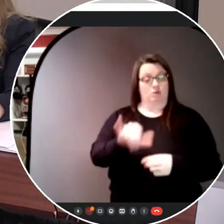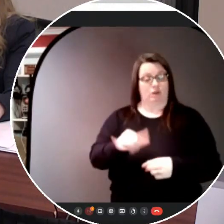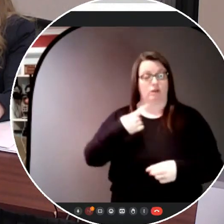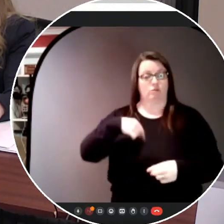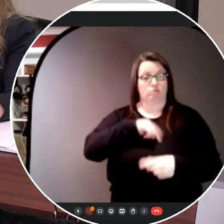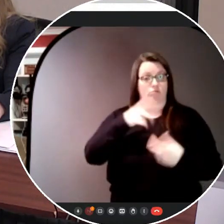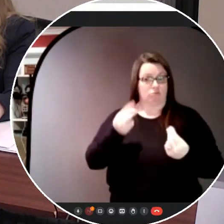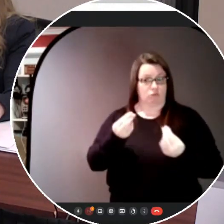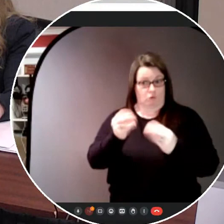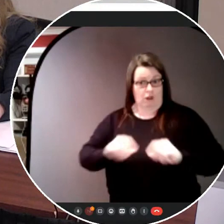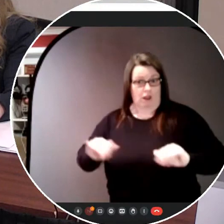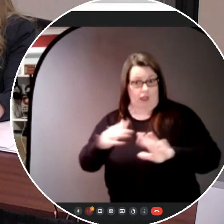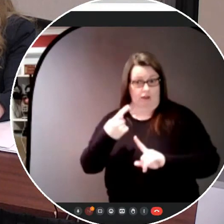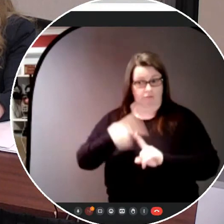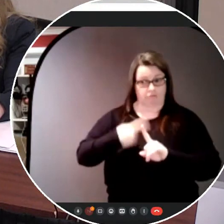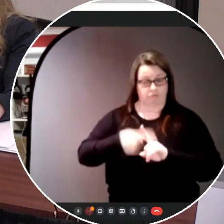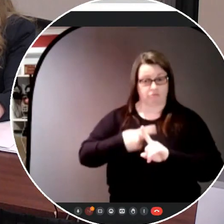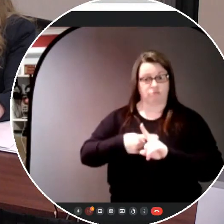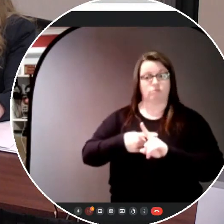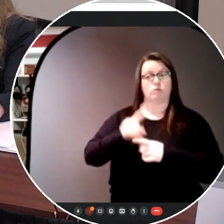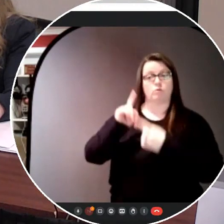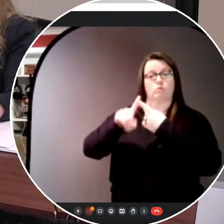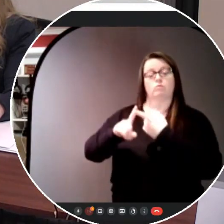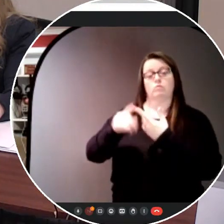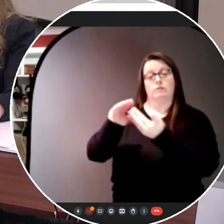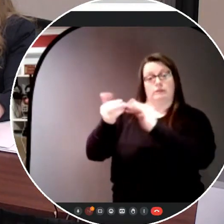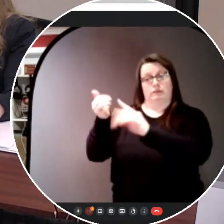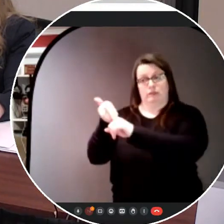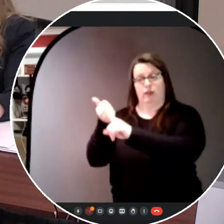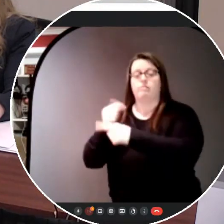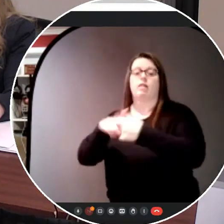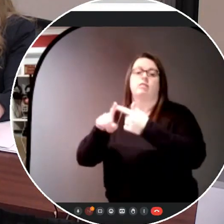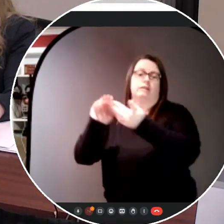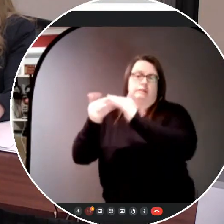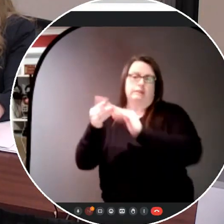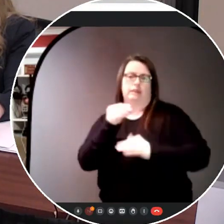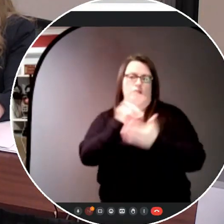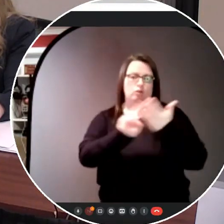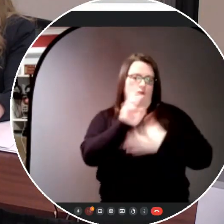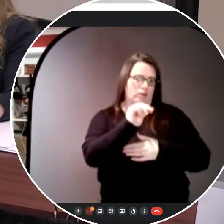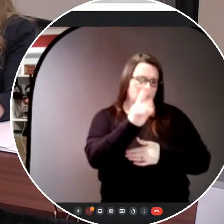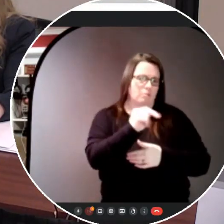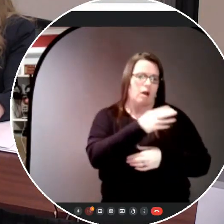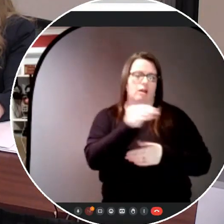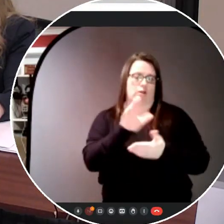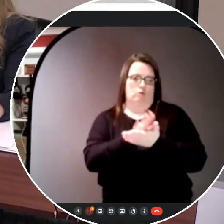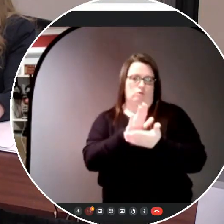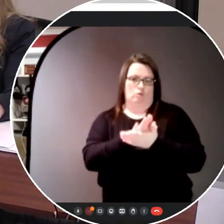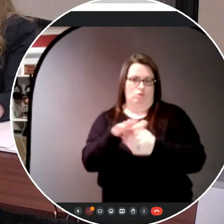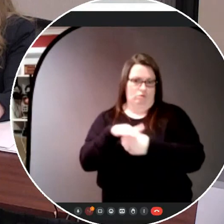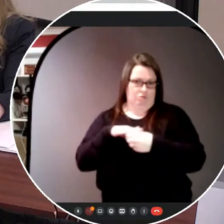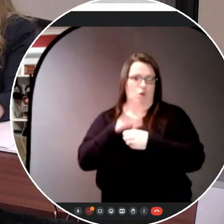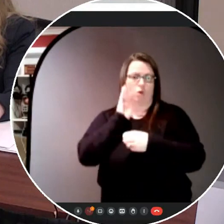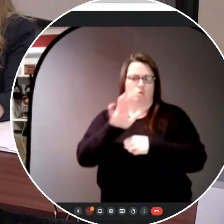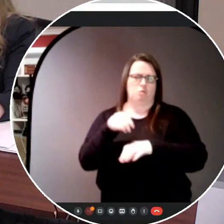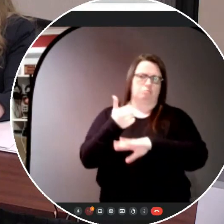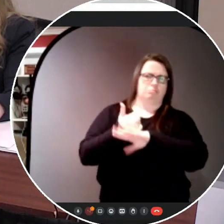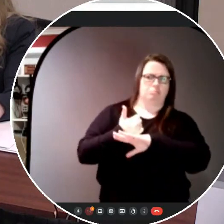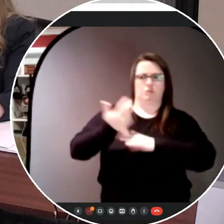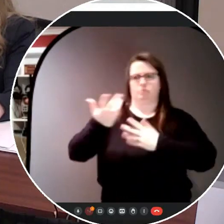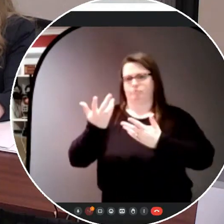to the city, and then the city and Memorial University and the school district will establish the operating parameters after